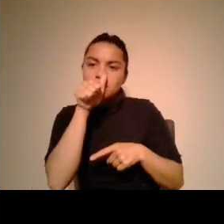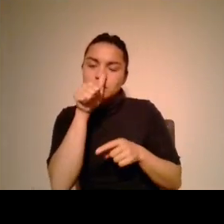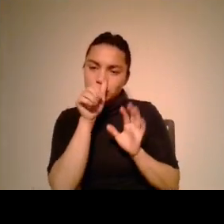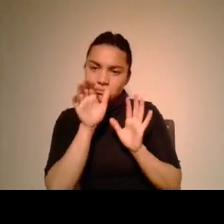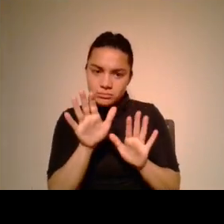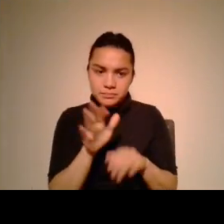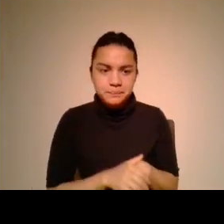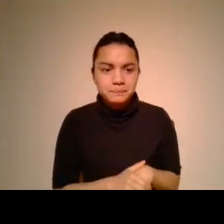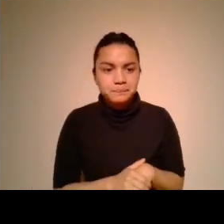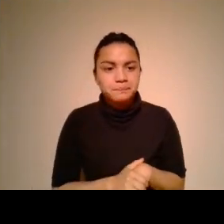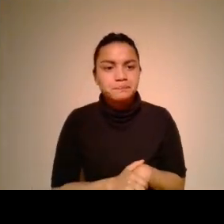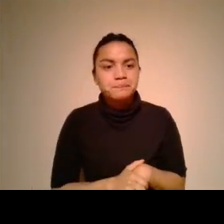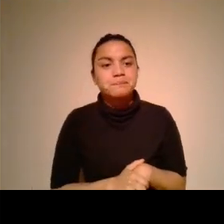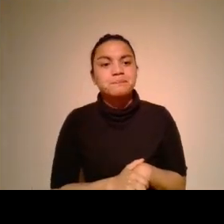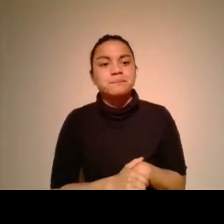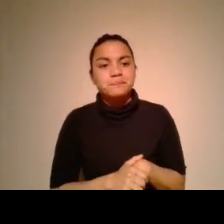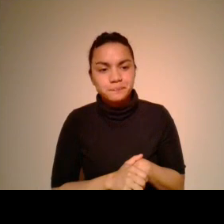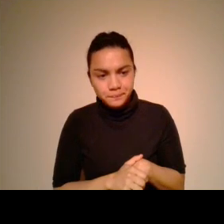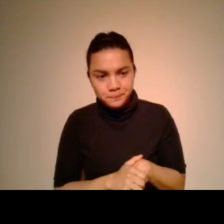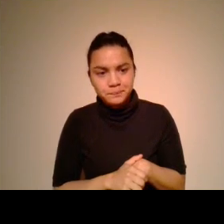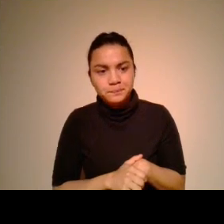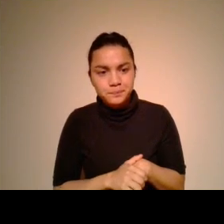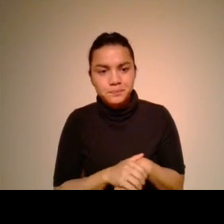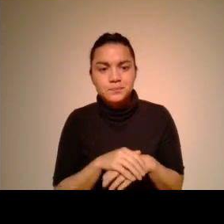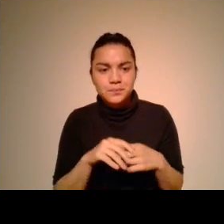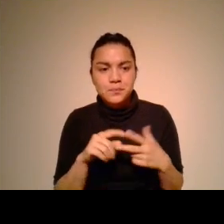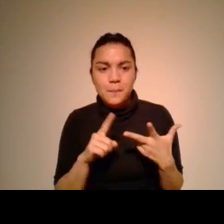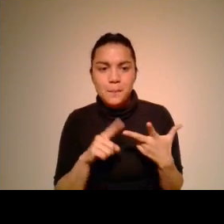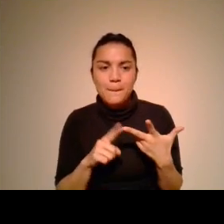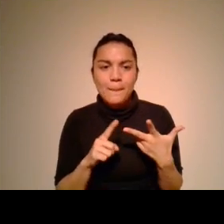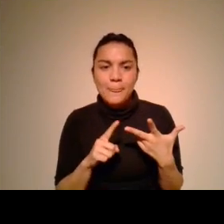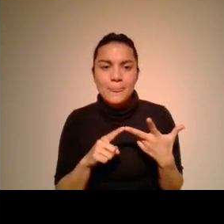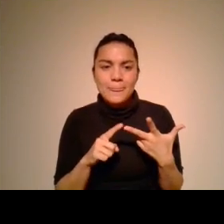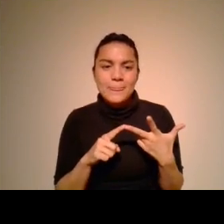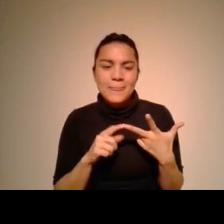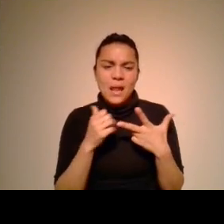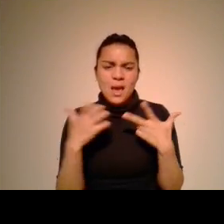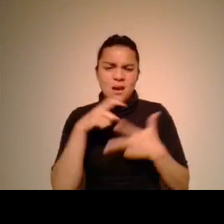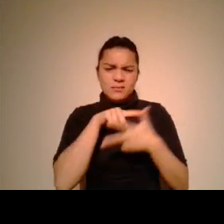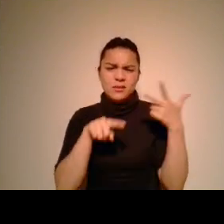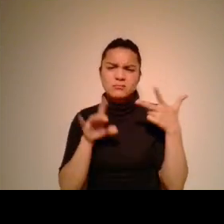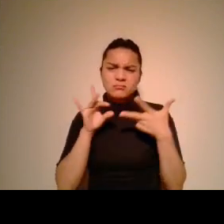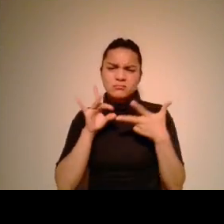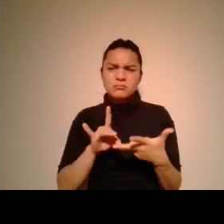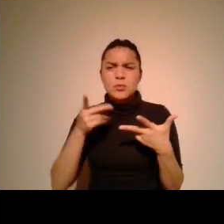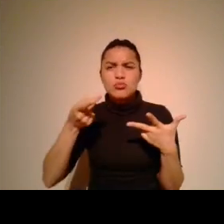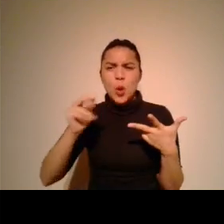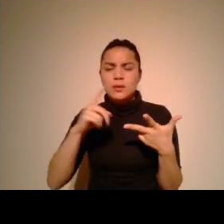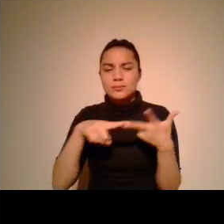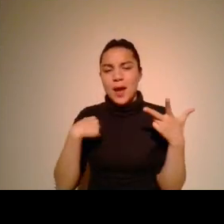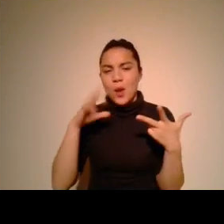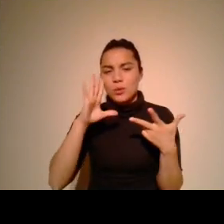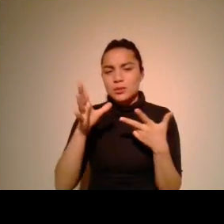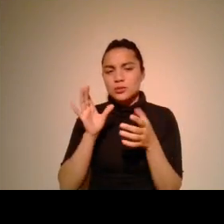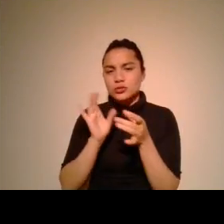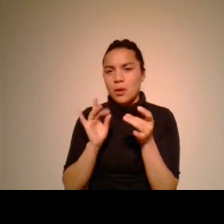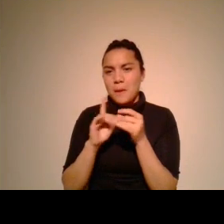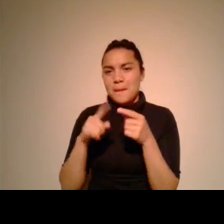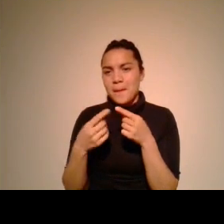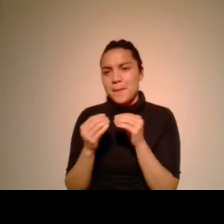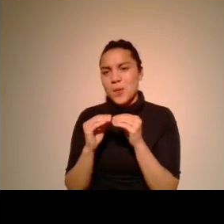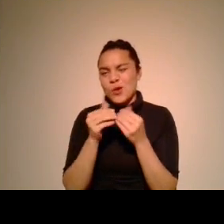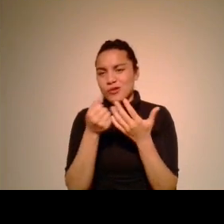This is another point. This is, a lot of this stuff is around pronouns, but I'm going to talk a little bit about other stuff too. One